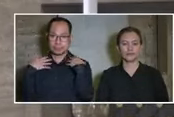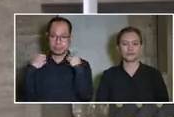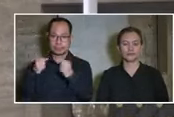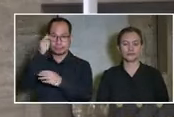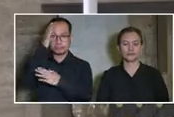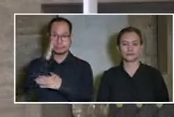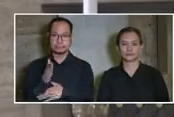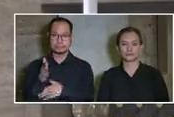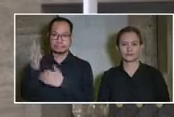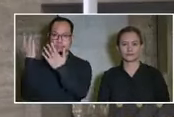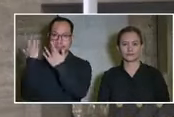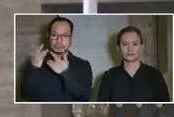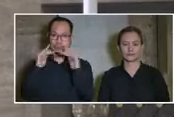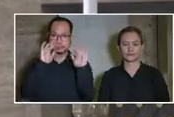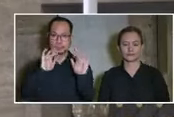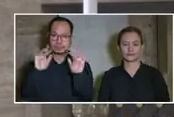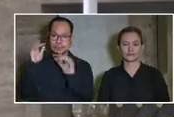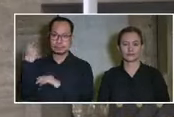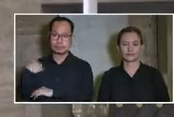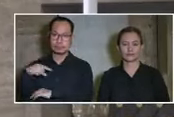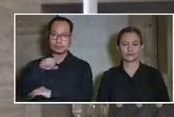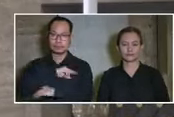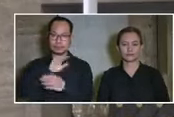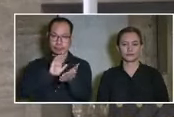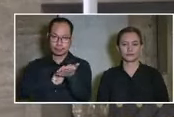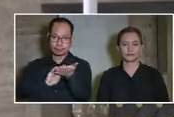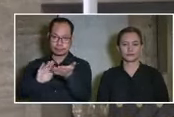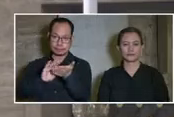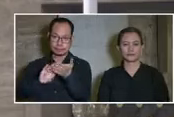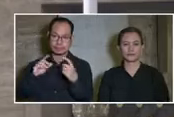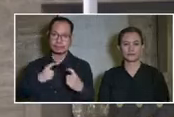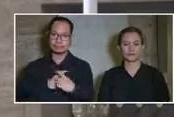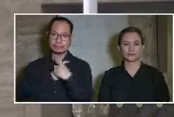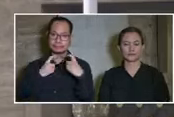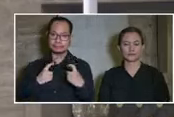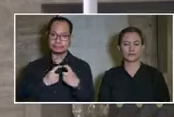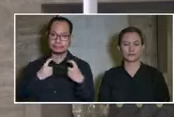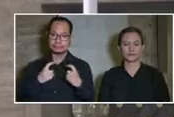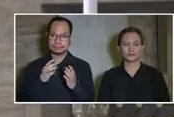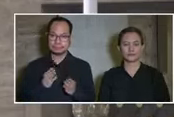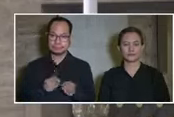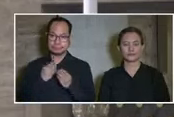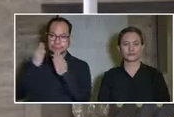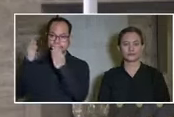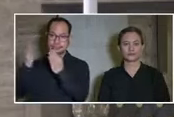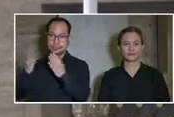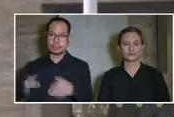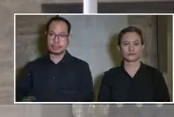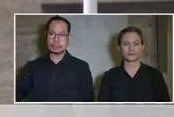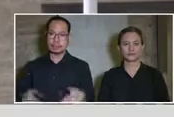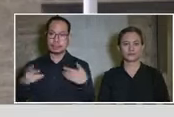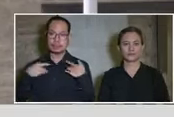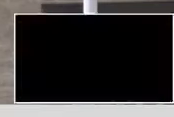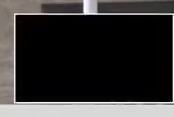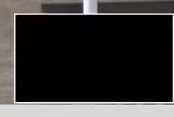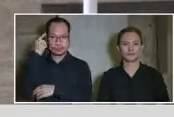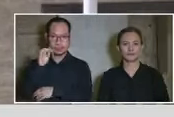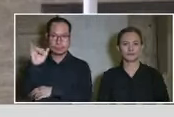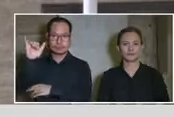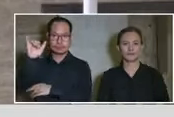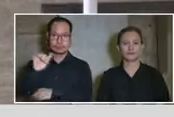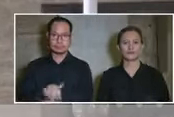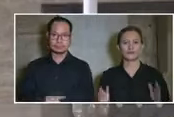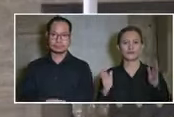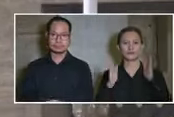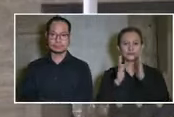God have mercy on us, forgive us our sins, and bring us to everlasting life.